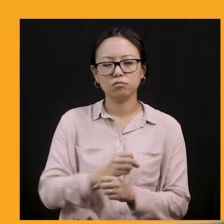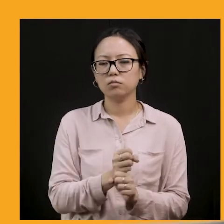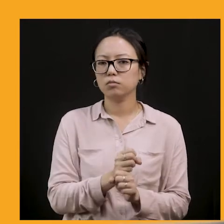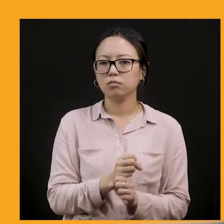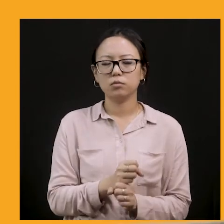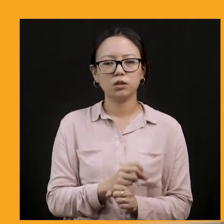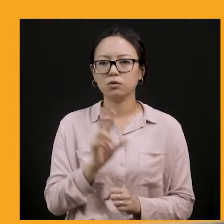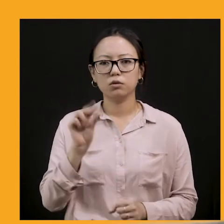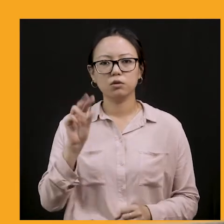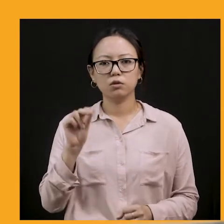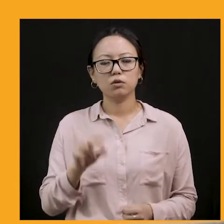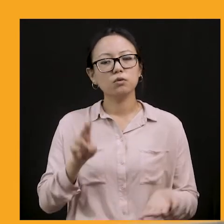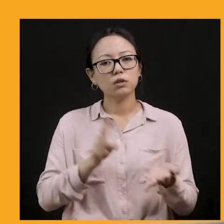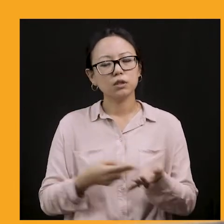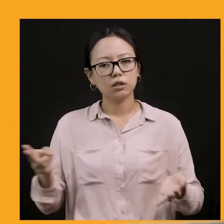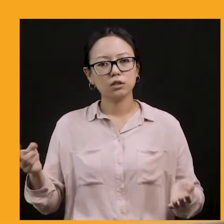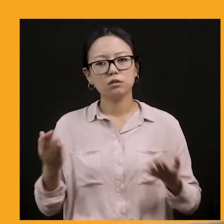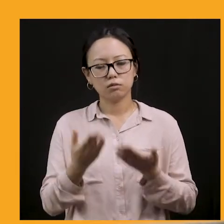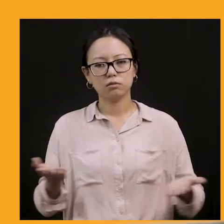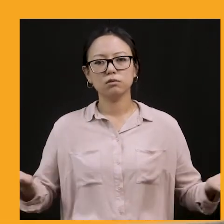it's a natural thing.